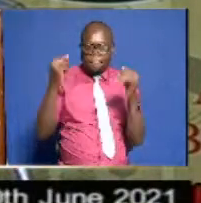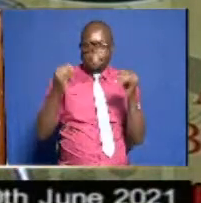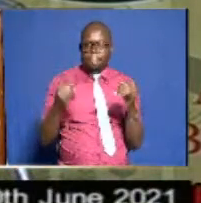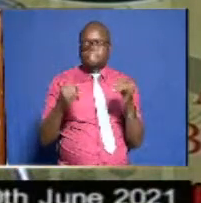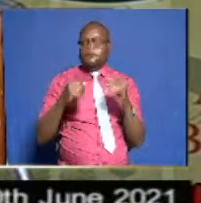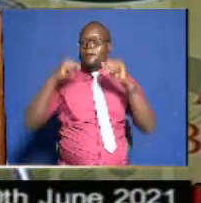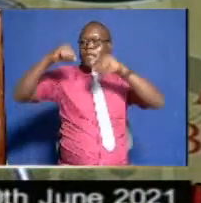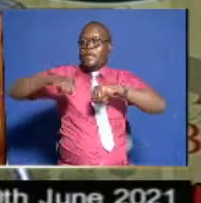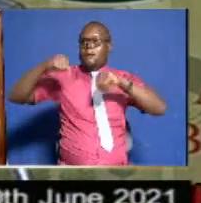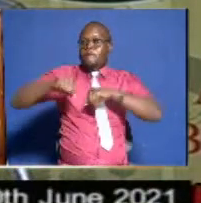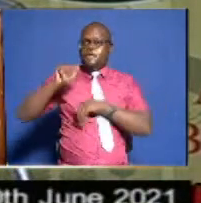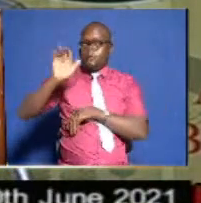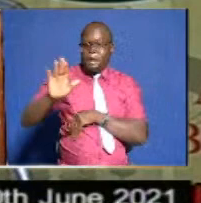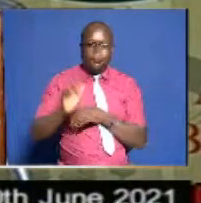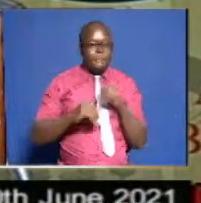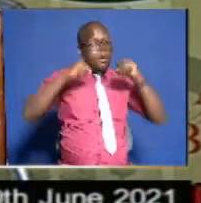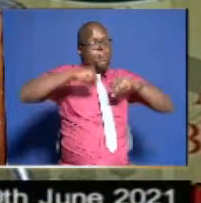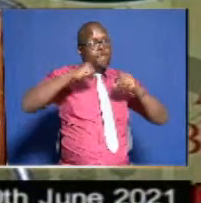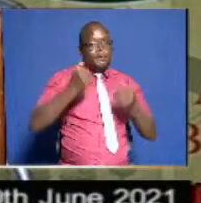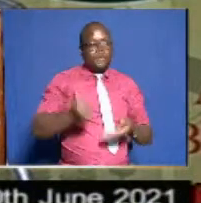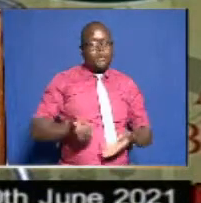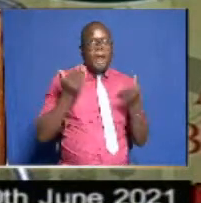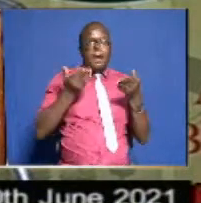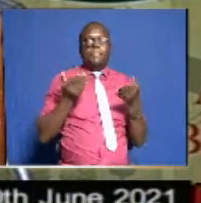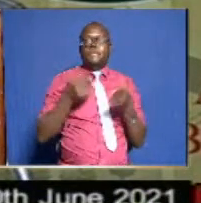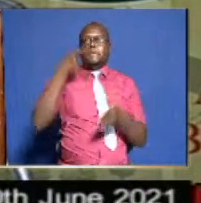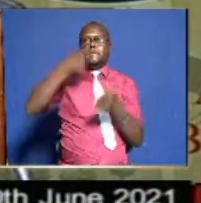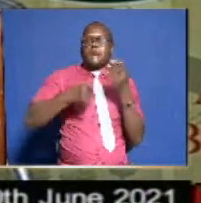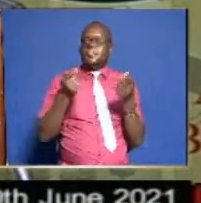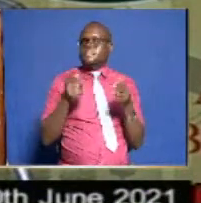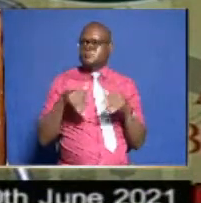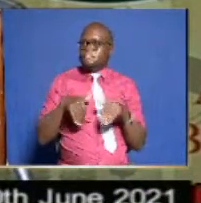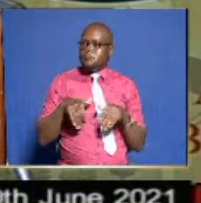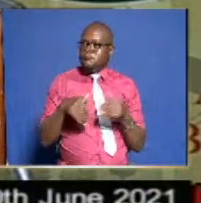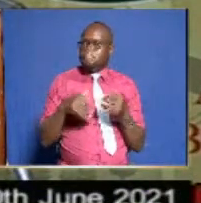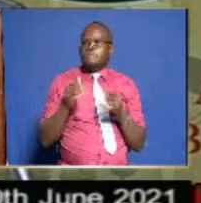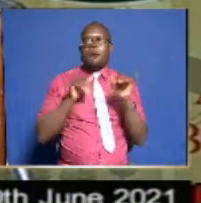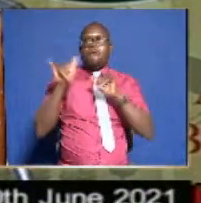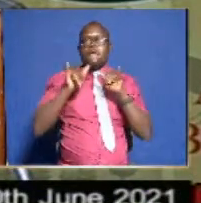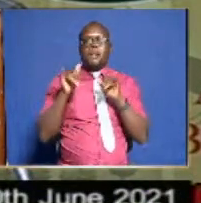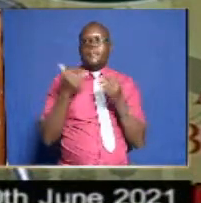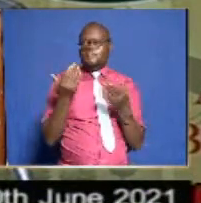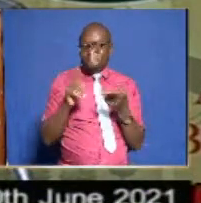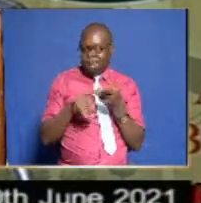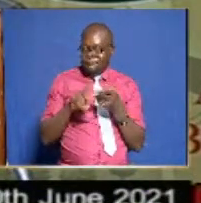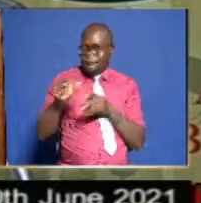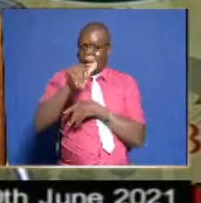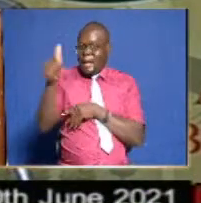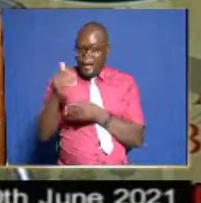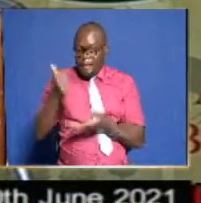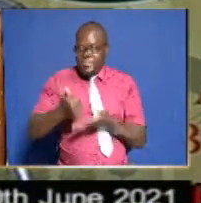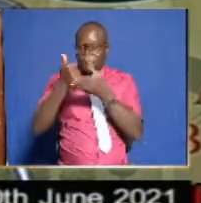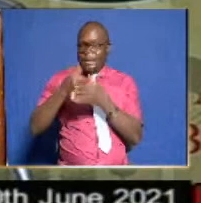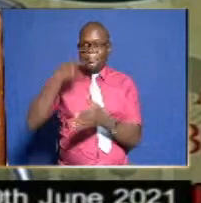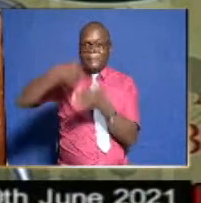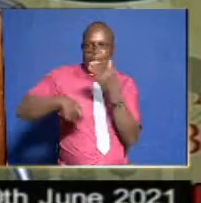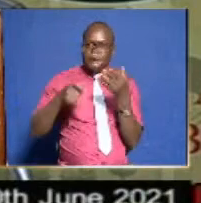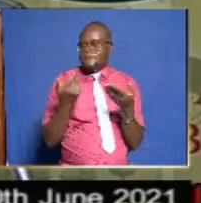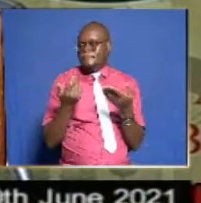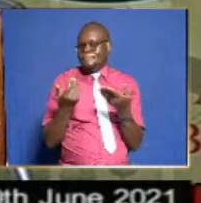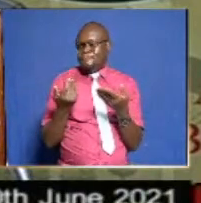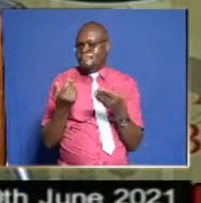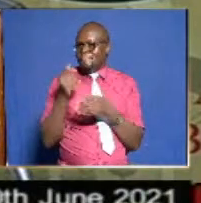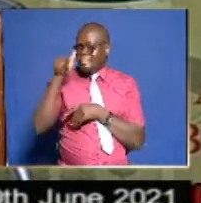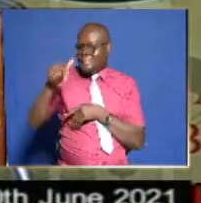convention. The convention will also enhance tax compliance by foreign taxpayers and act as a deterrent to tax evasion and